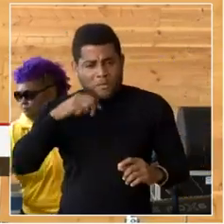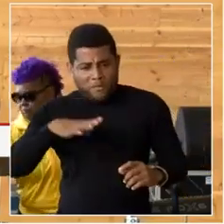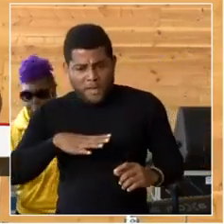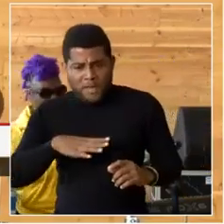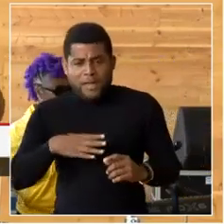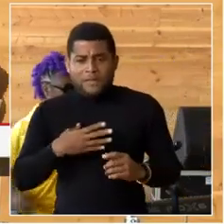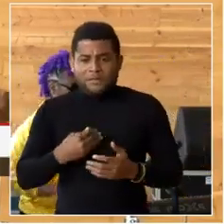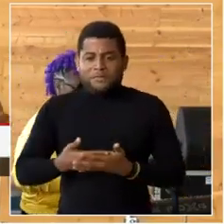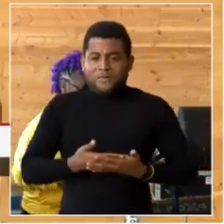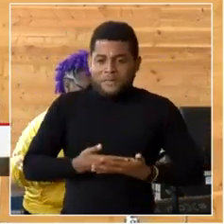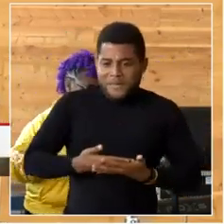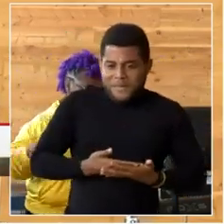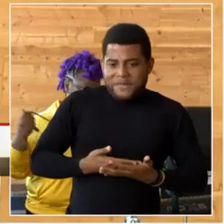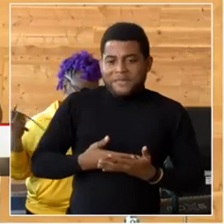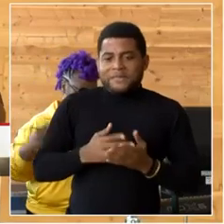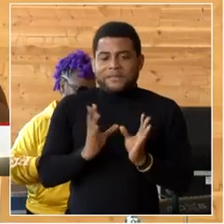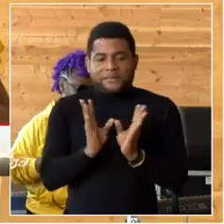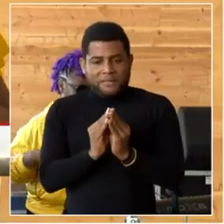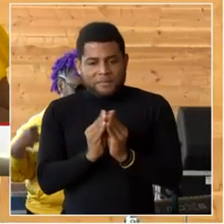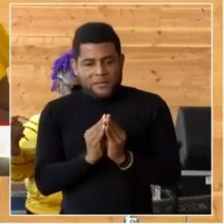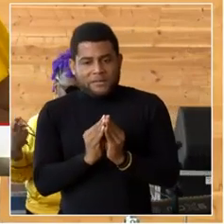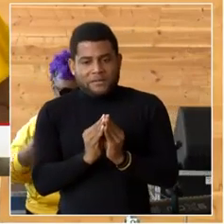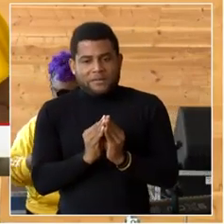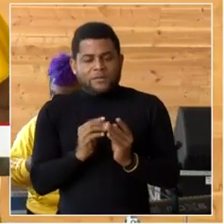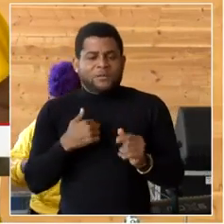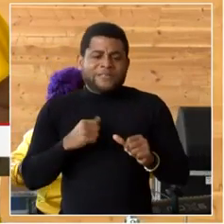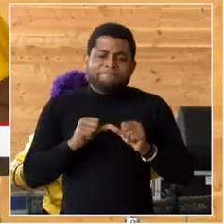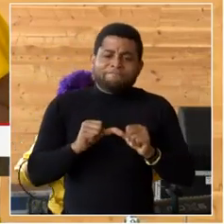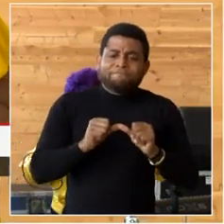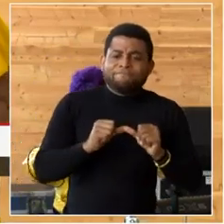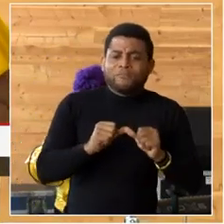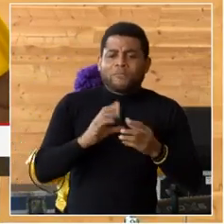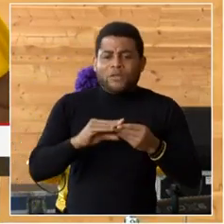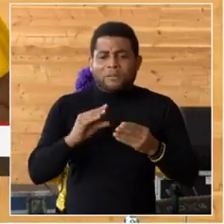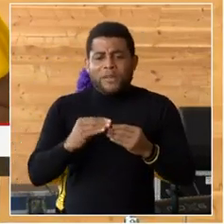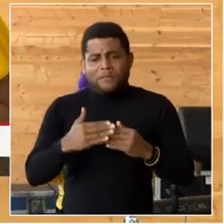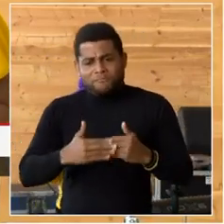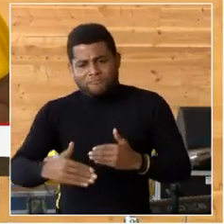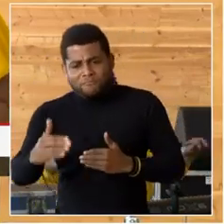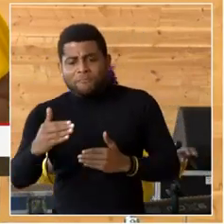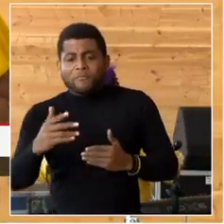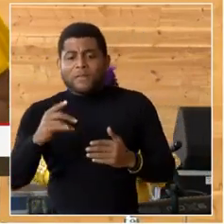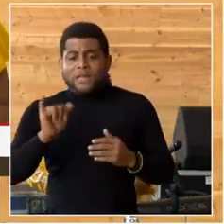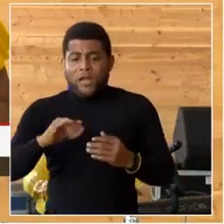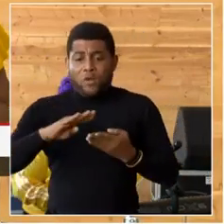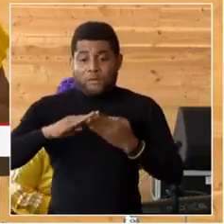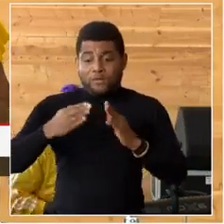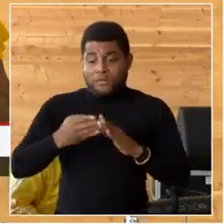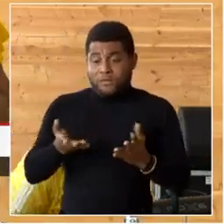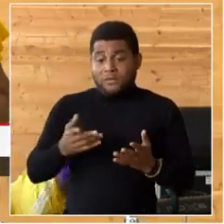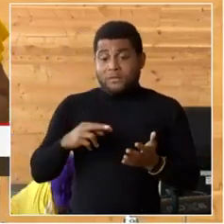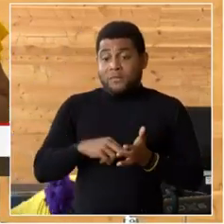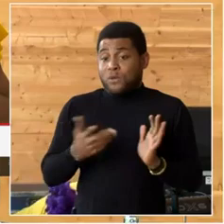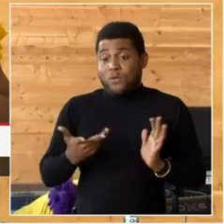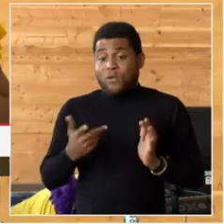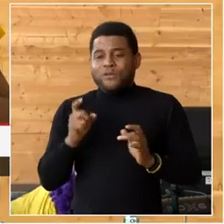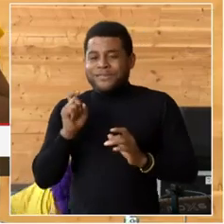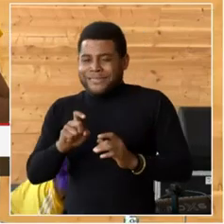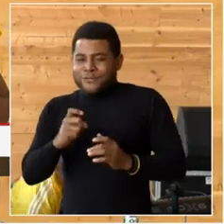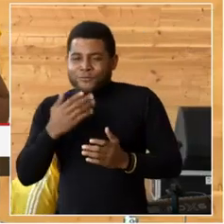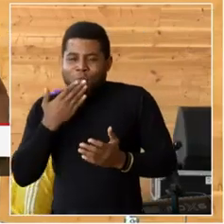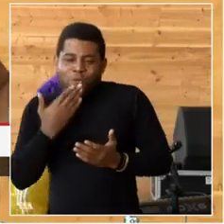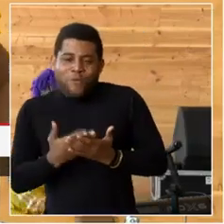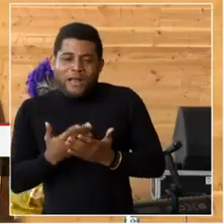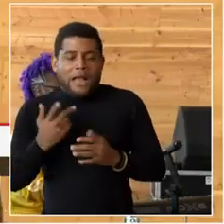here. We're going to keep the messages going forward. That community means our workplaces need to be well. I can't think of a